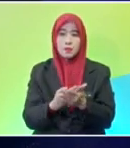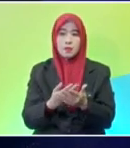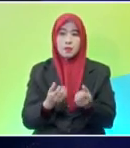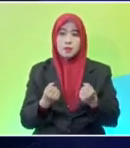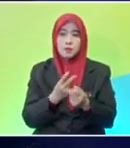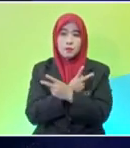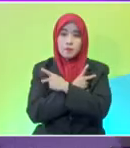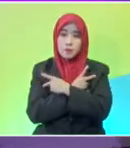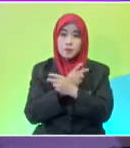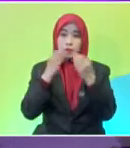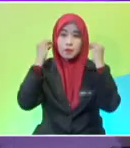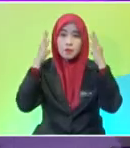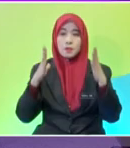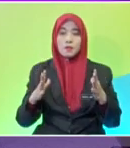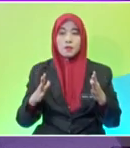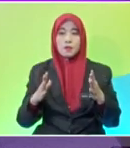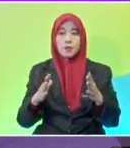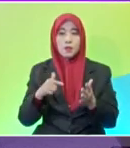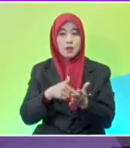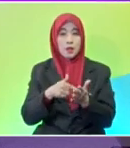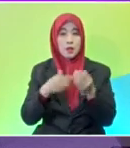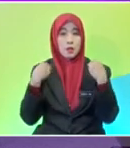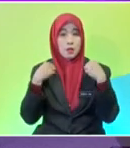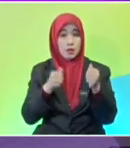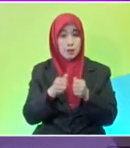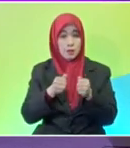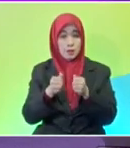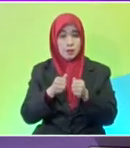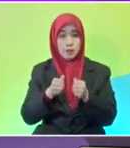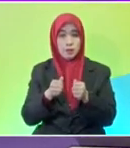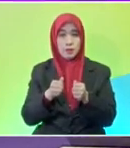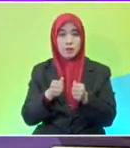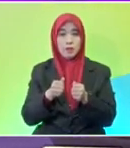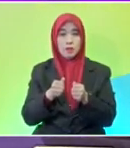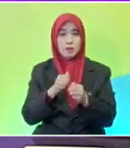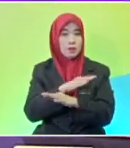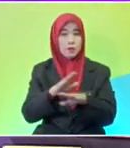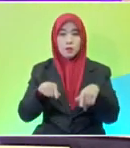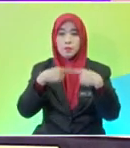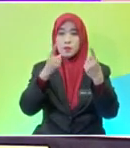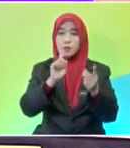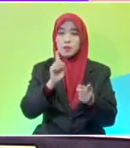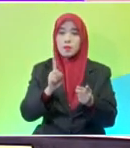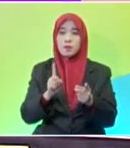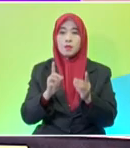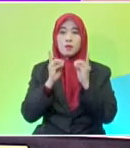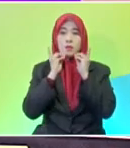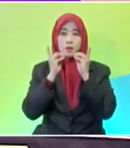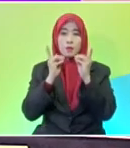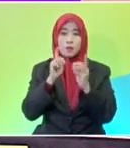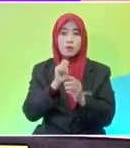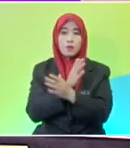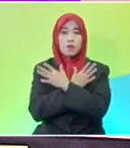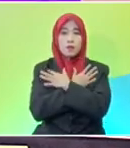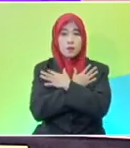much. Now, we have more activities to come. So don't go anywhere. Stay right there in front of your television. We'll be right back here on